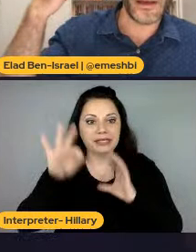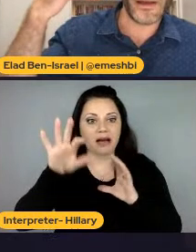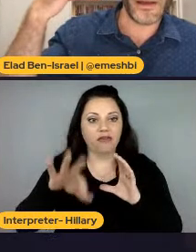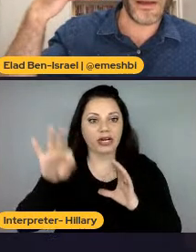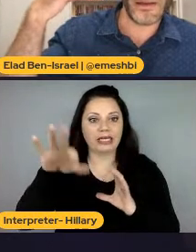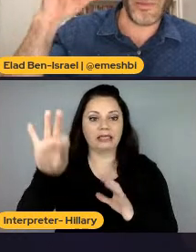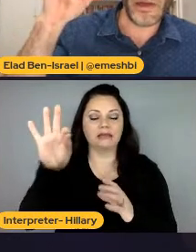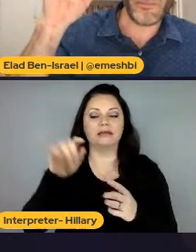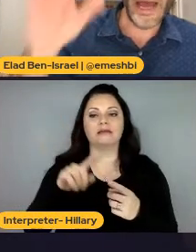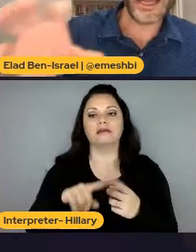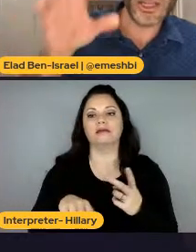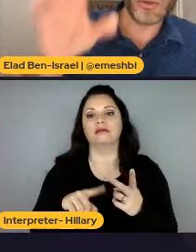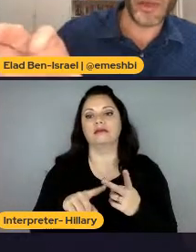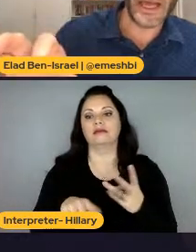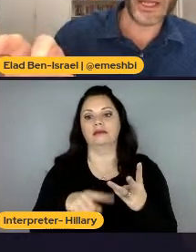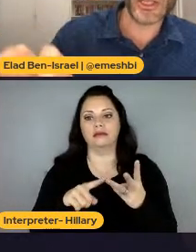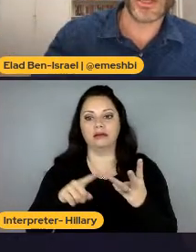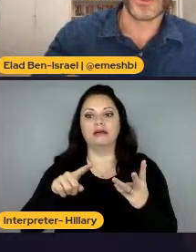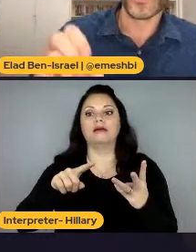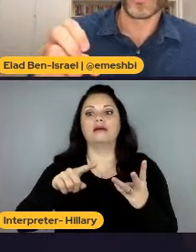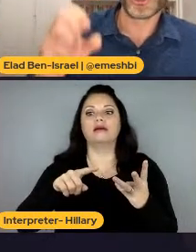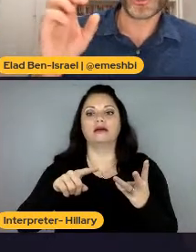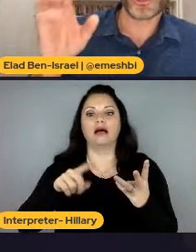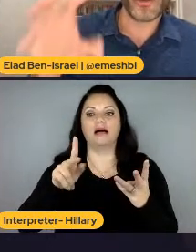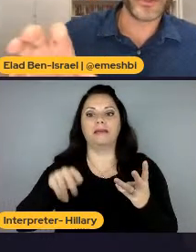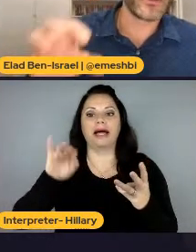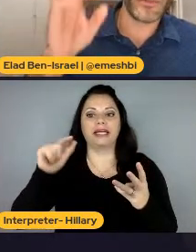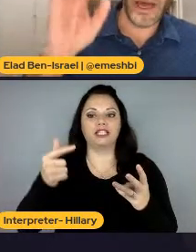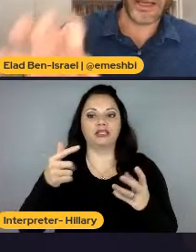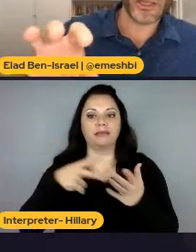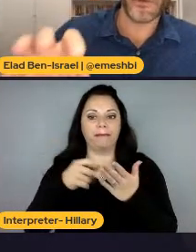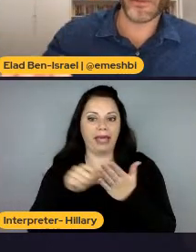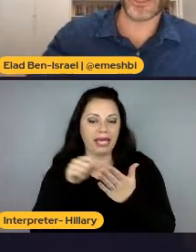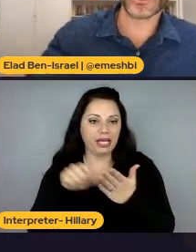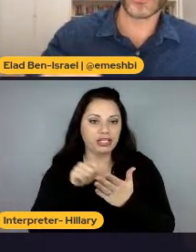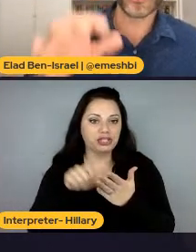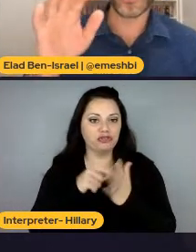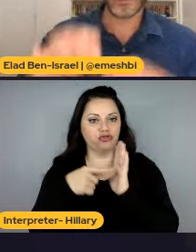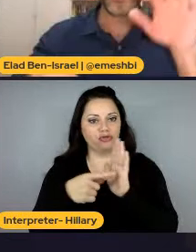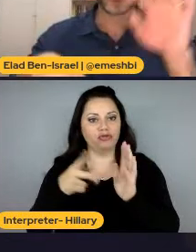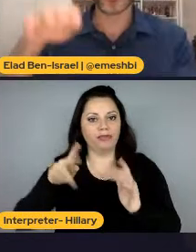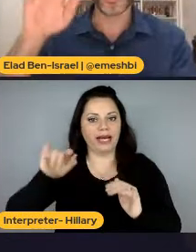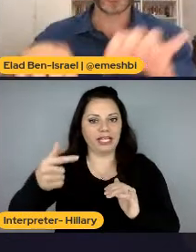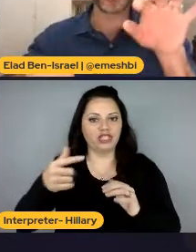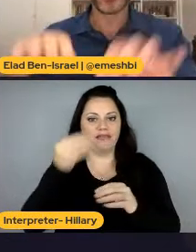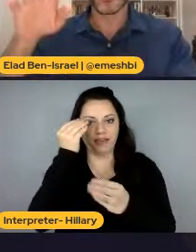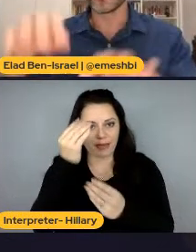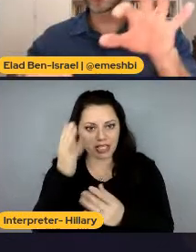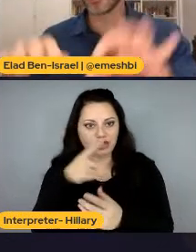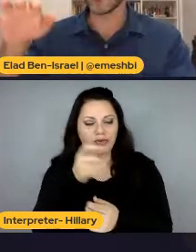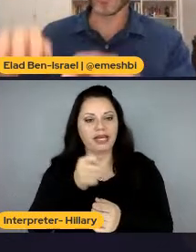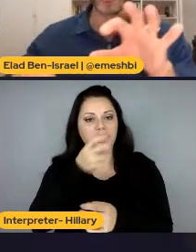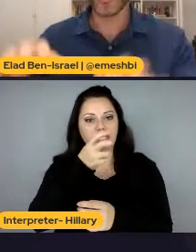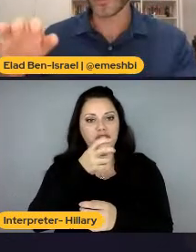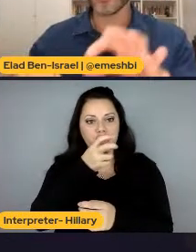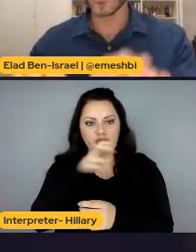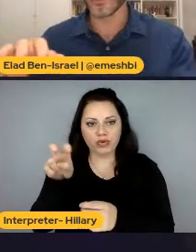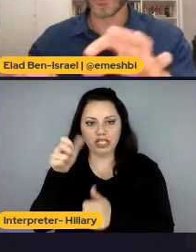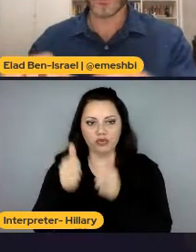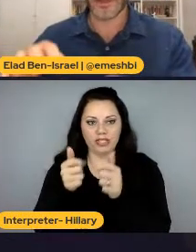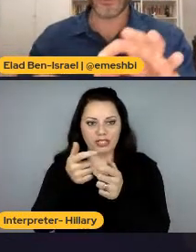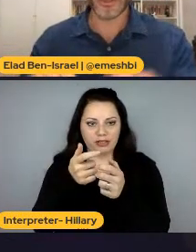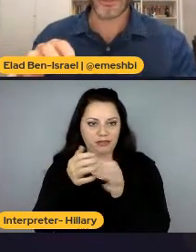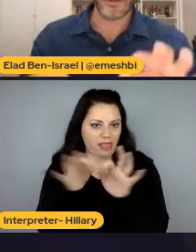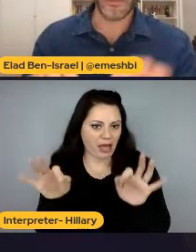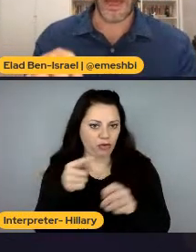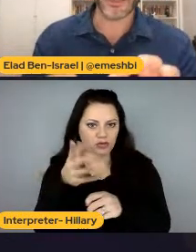have a package page, which shows you the package information. You're going to be able to switch which language you want to use